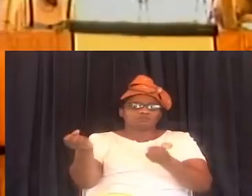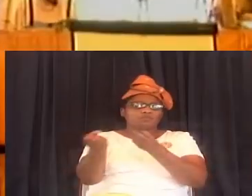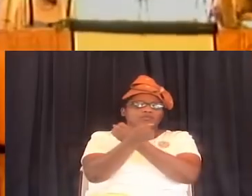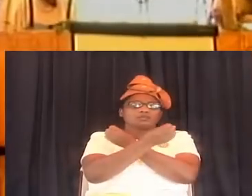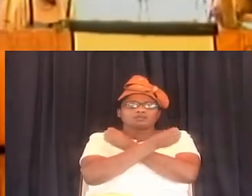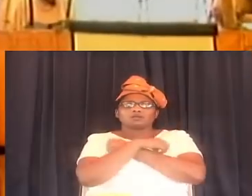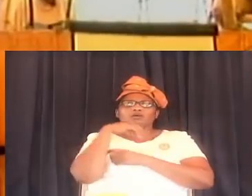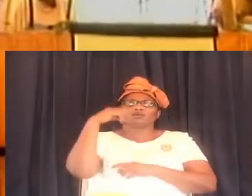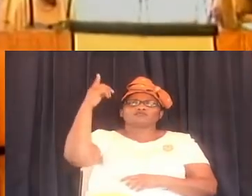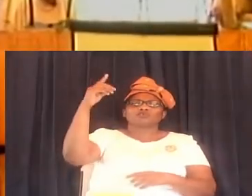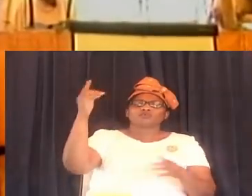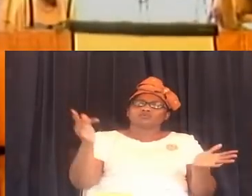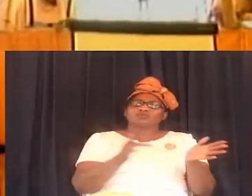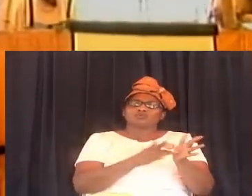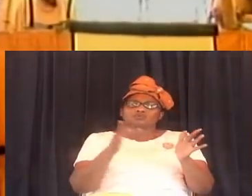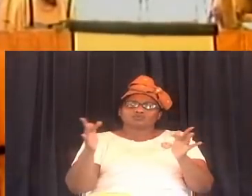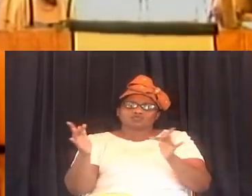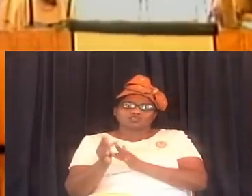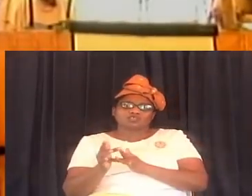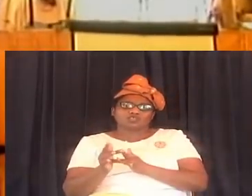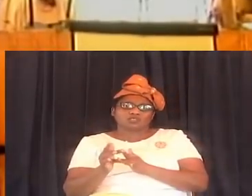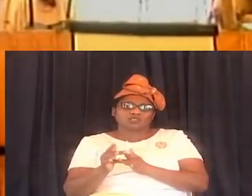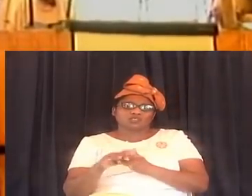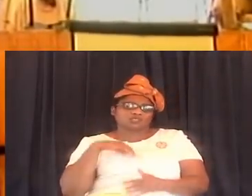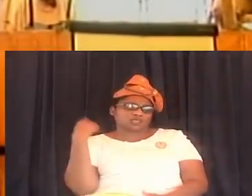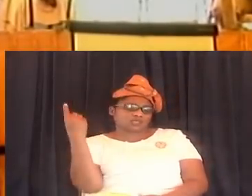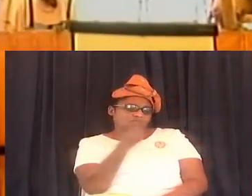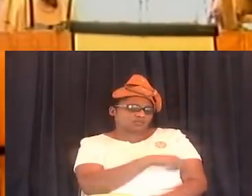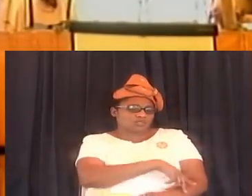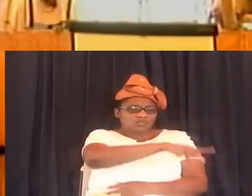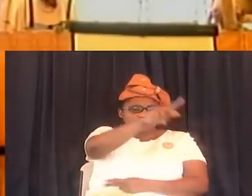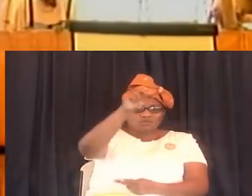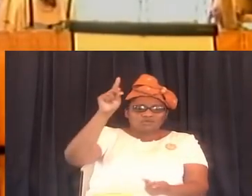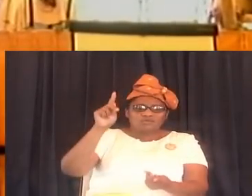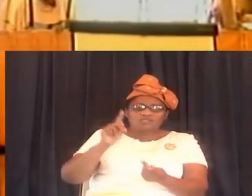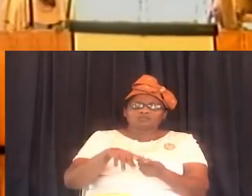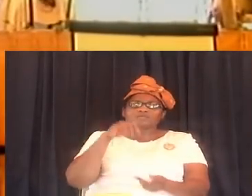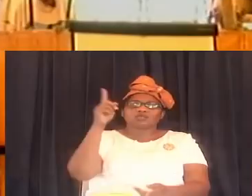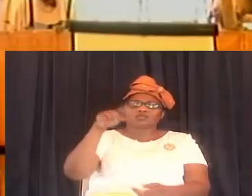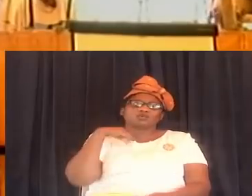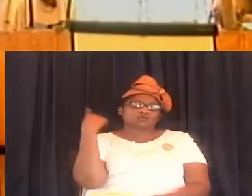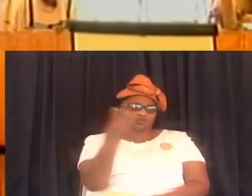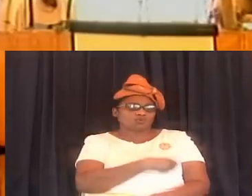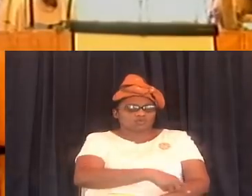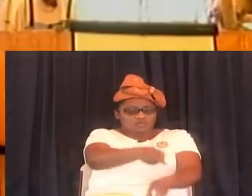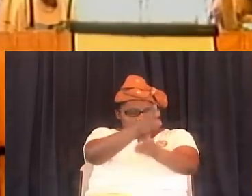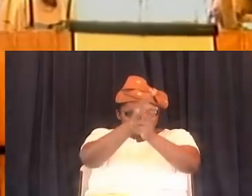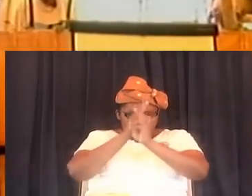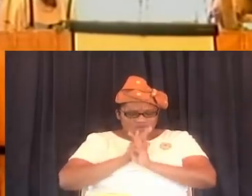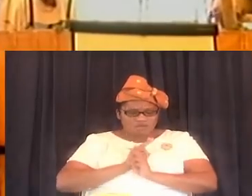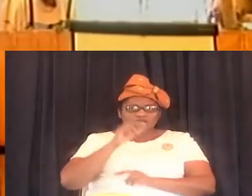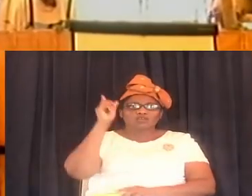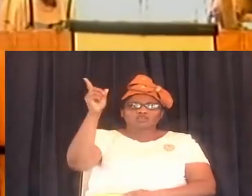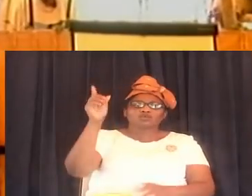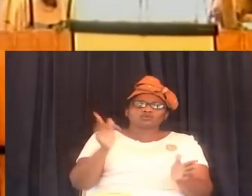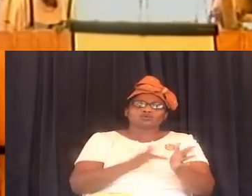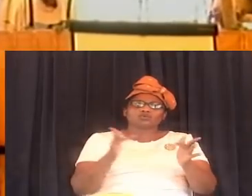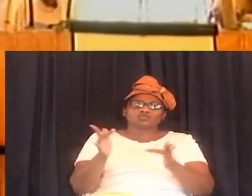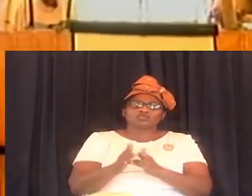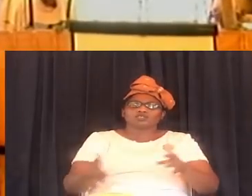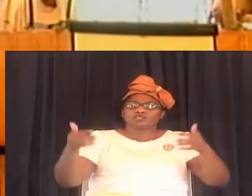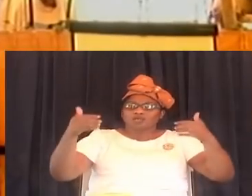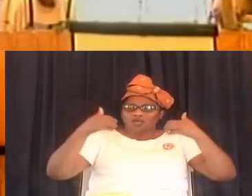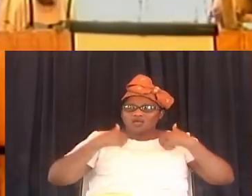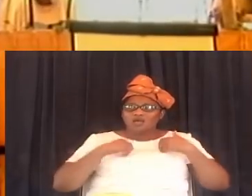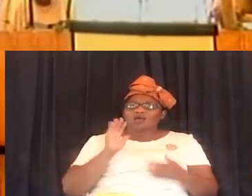love you. I respect you. And I honor you, Jesus. God, have your way right now. Come among